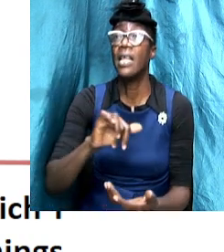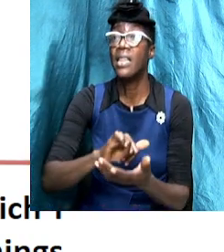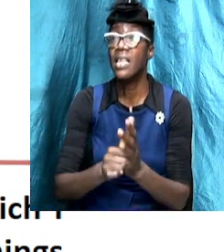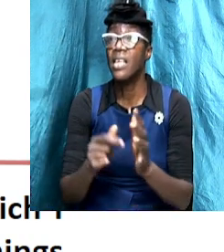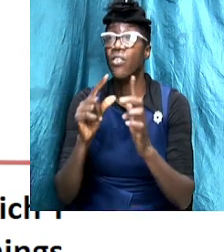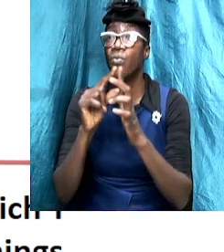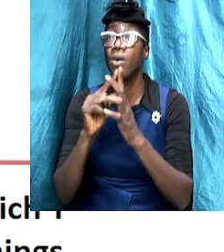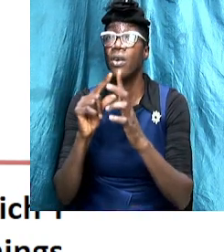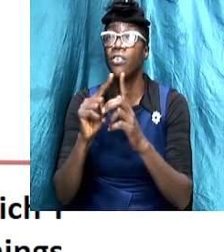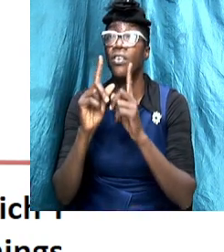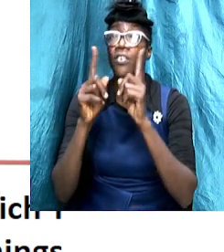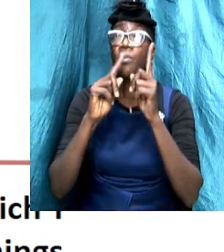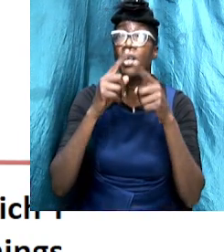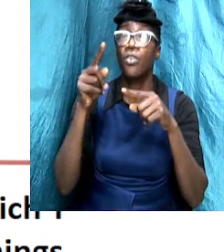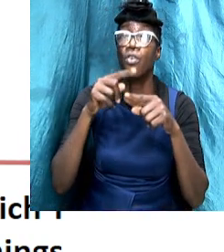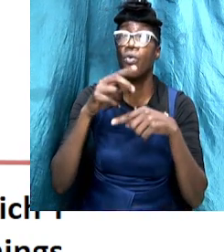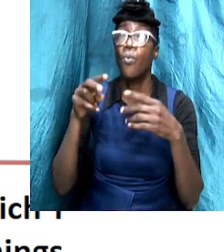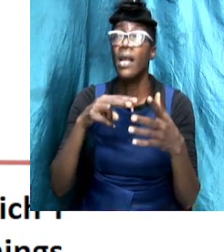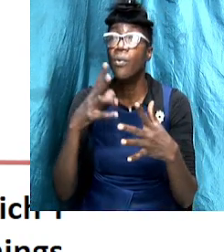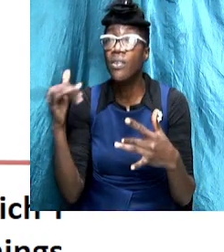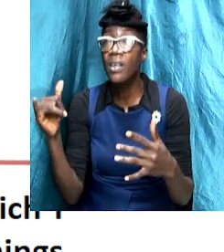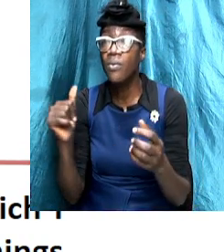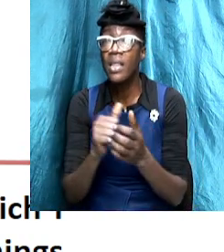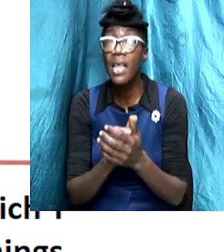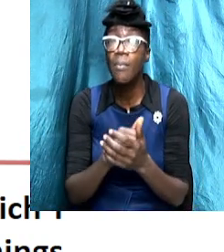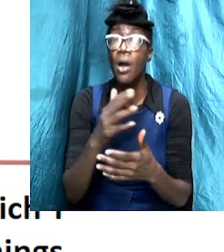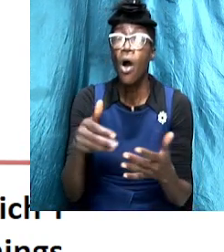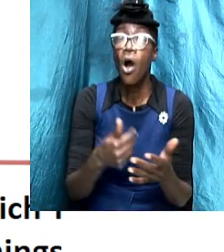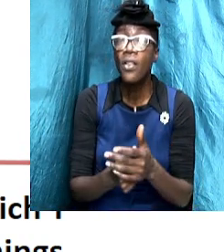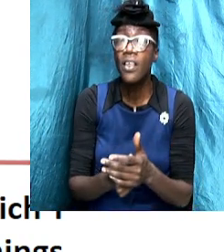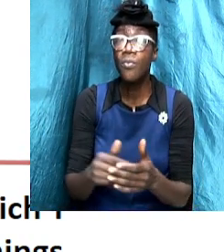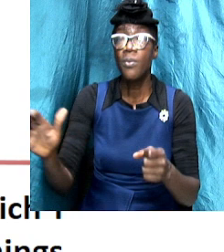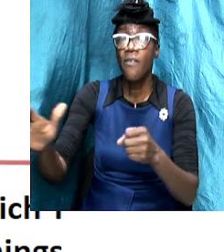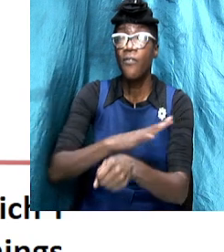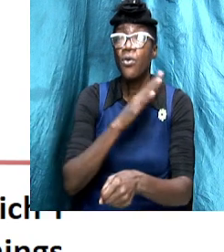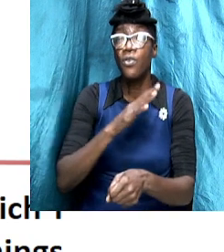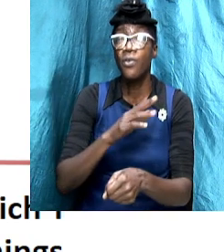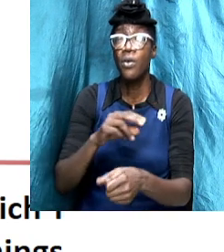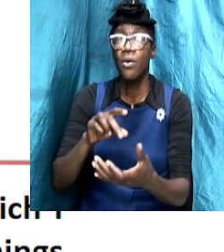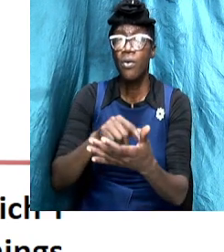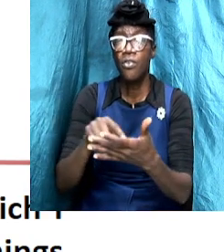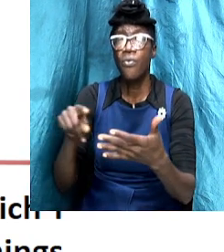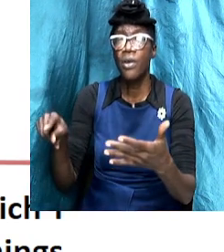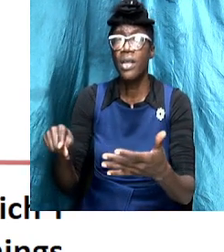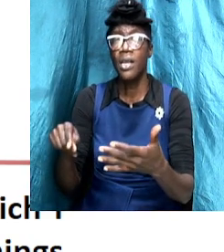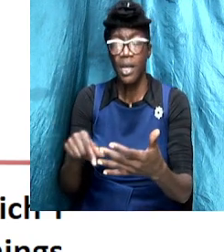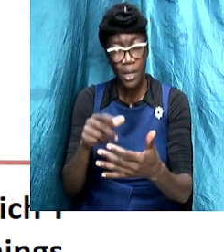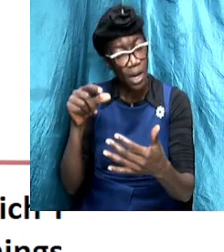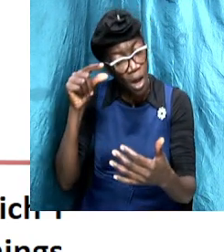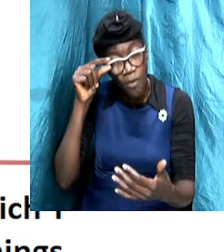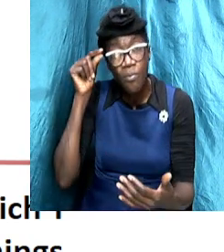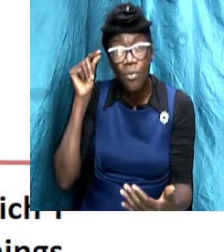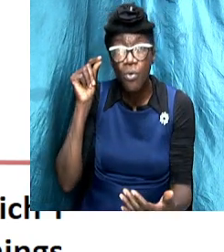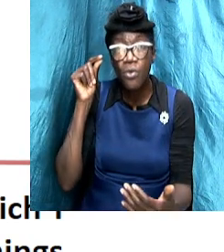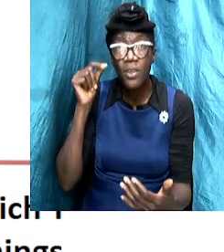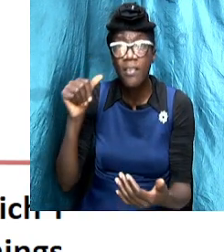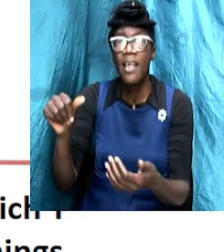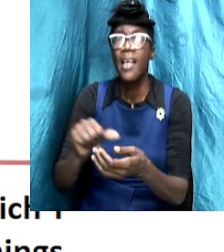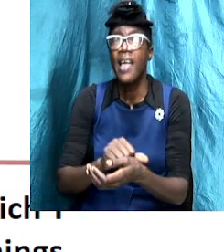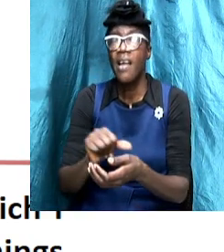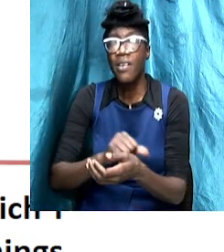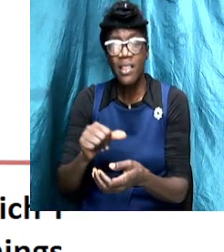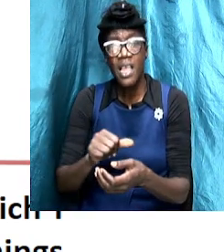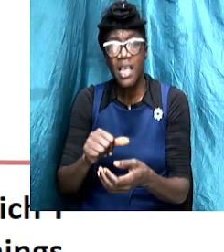the law of Moses and in the prophets and in the Psalms concerning me. In other words, everything that was written in the